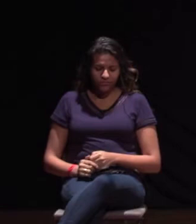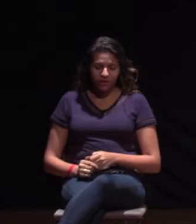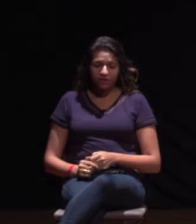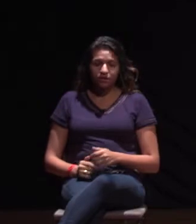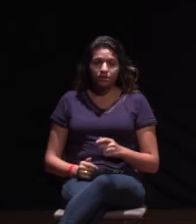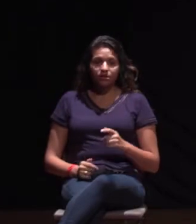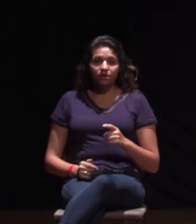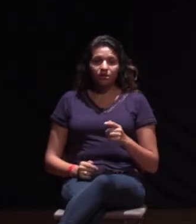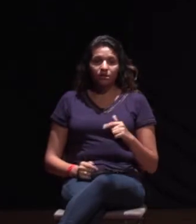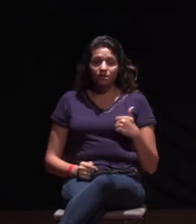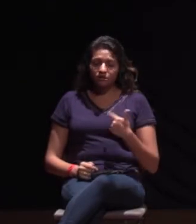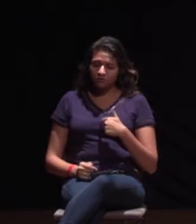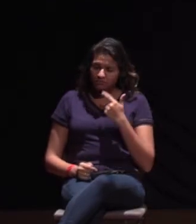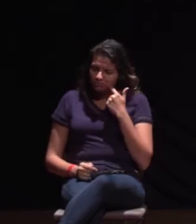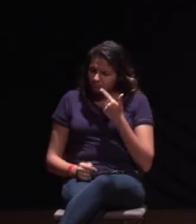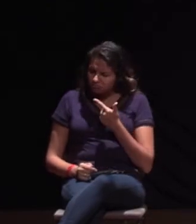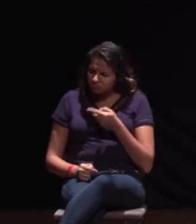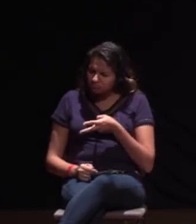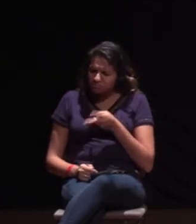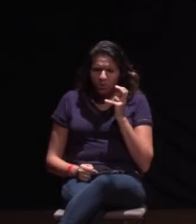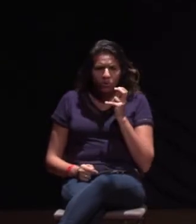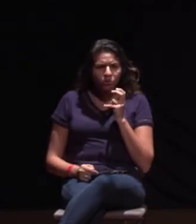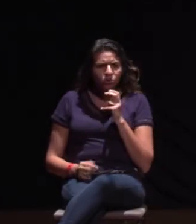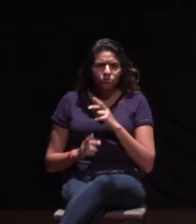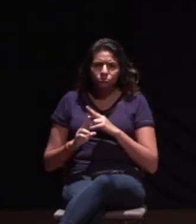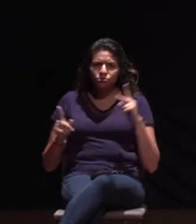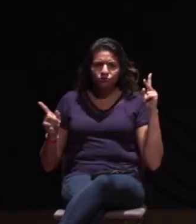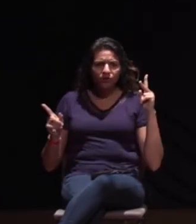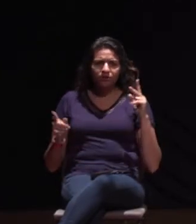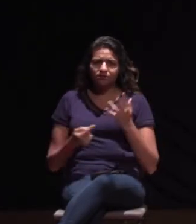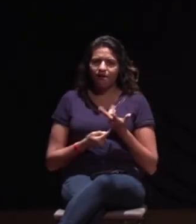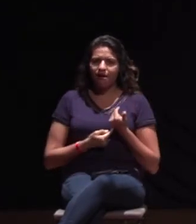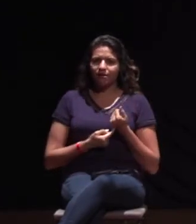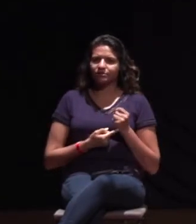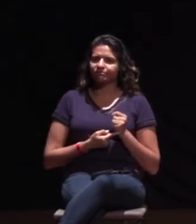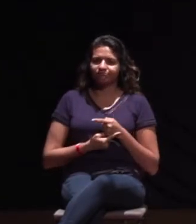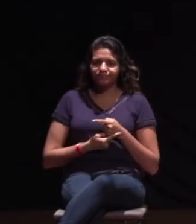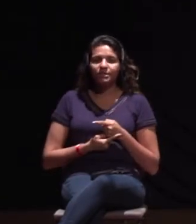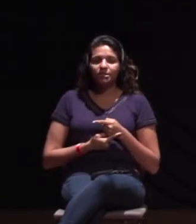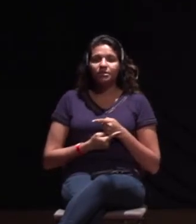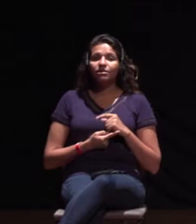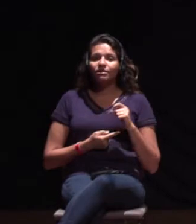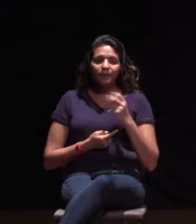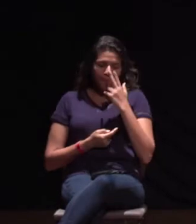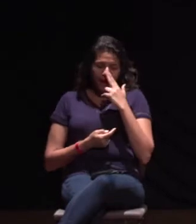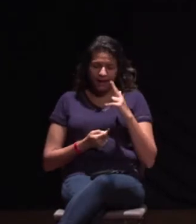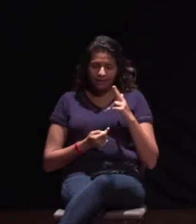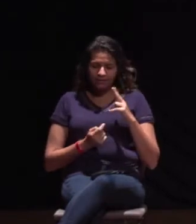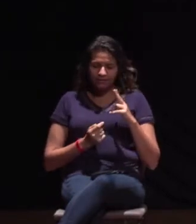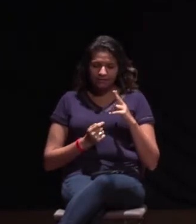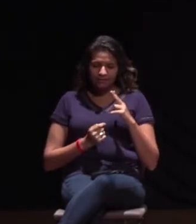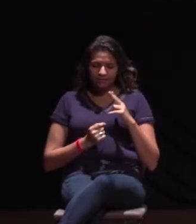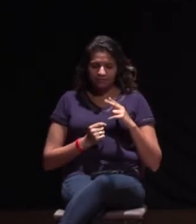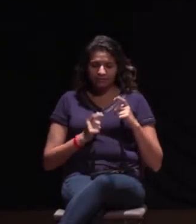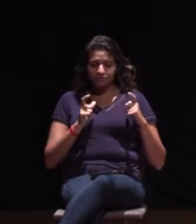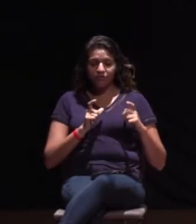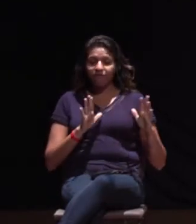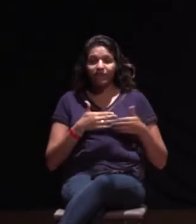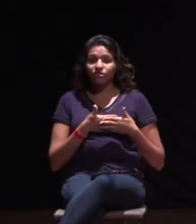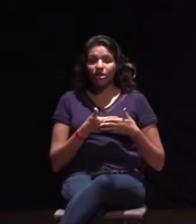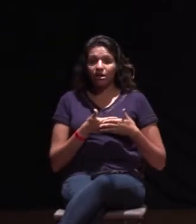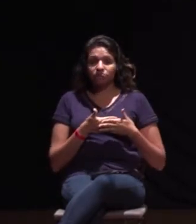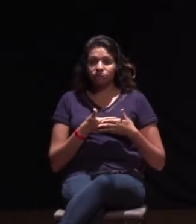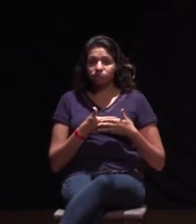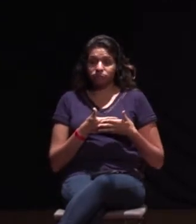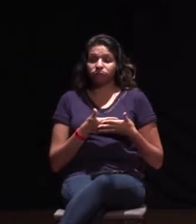art, which was that of closing the institution. And I love the idea that you would find so many artists doing the same gesture, but